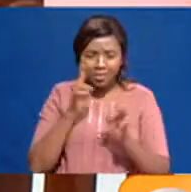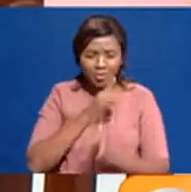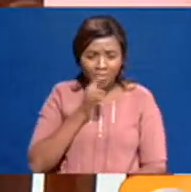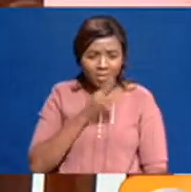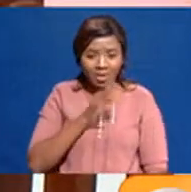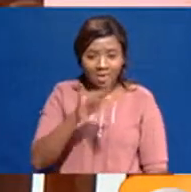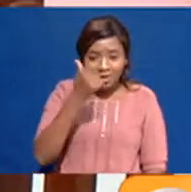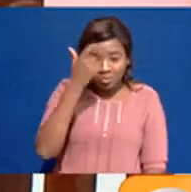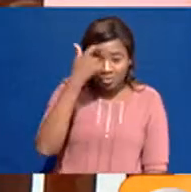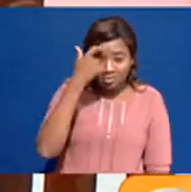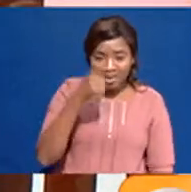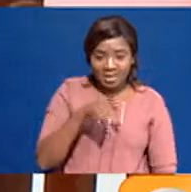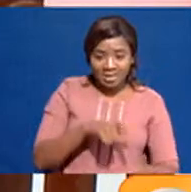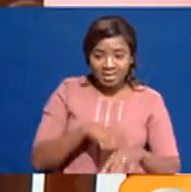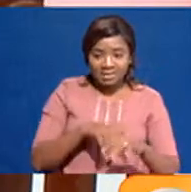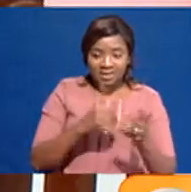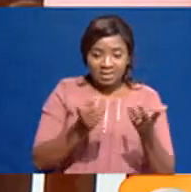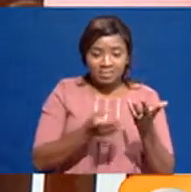We used